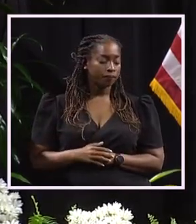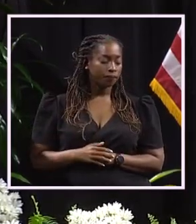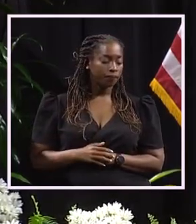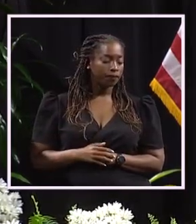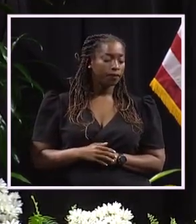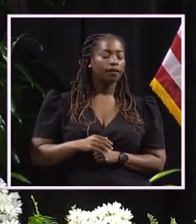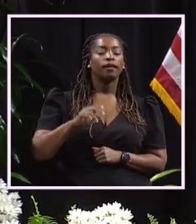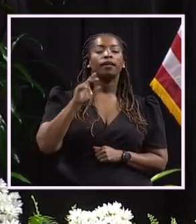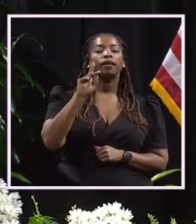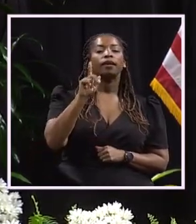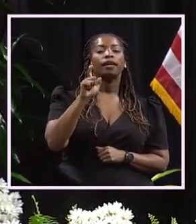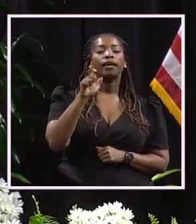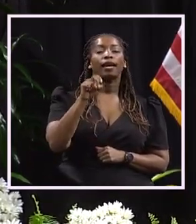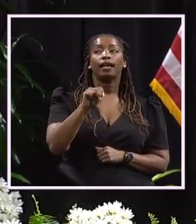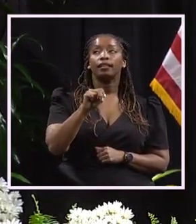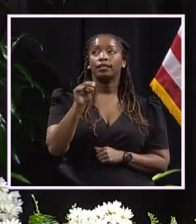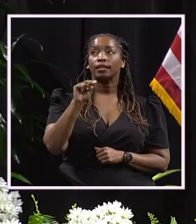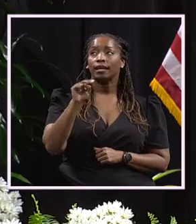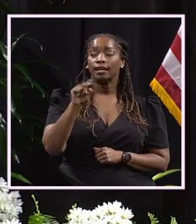Caitlin Lee King.